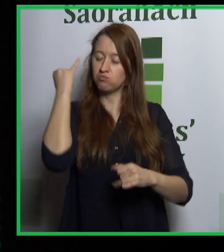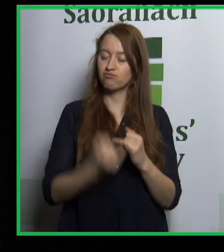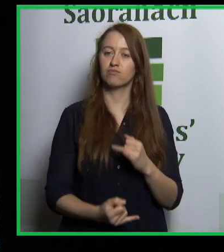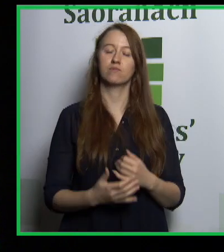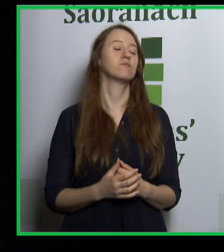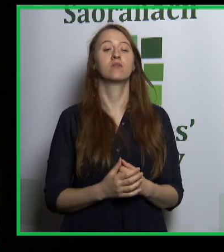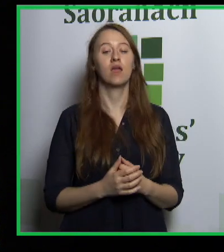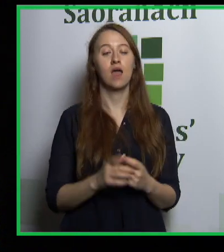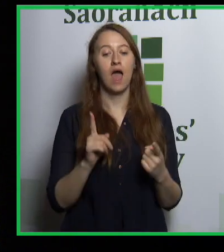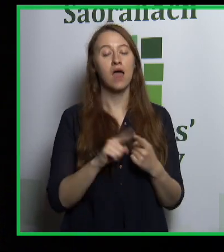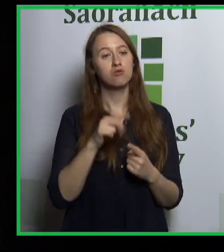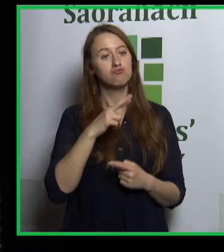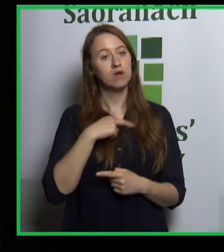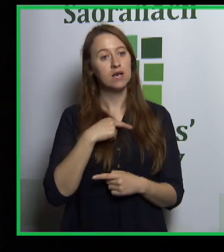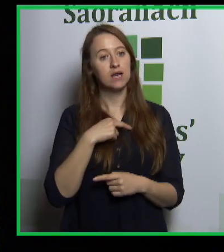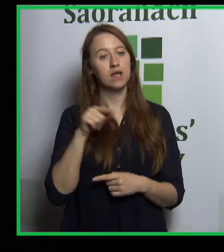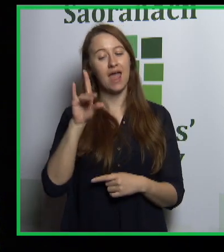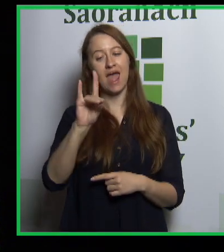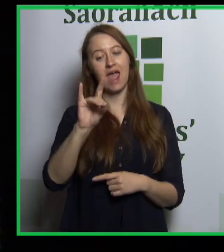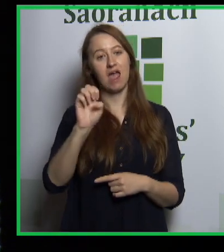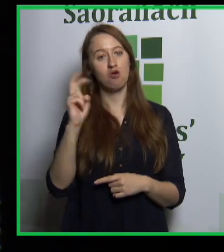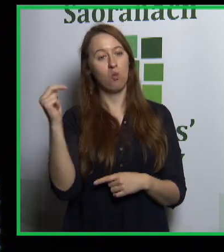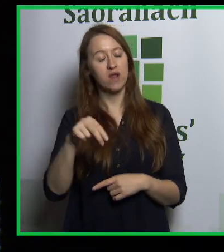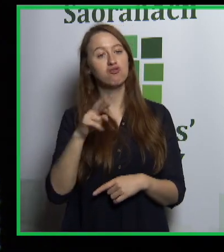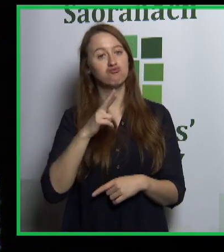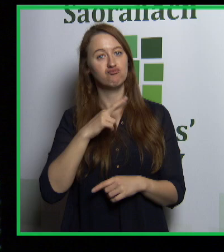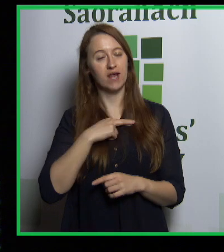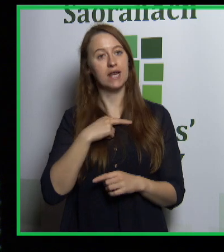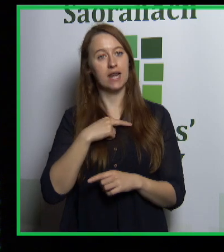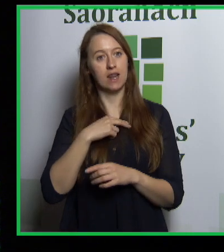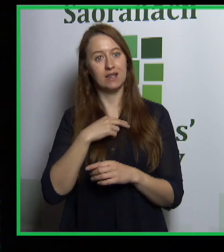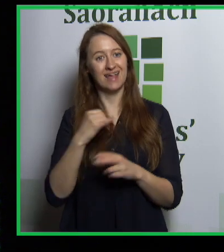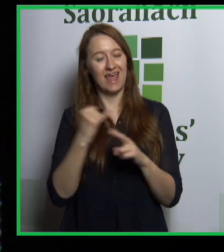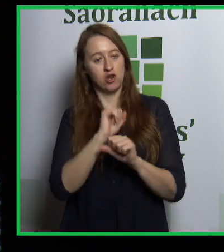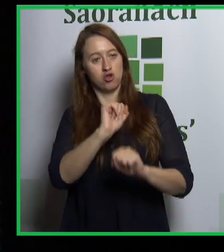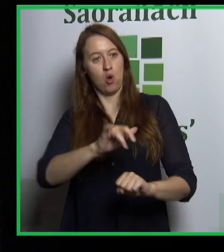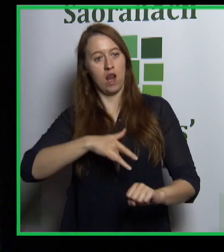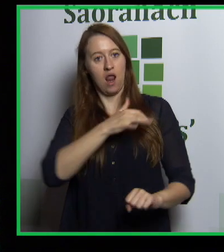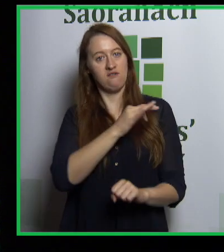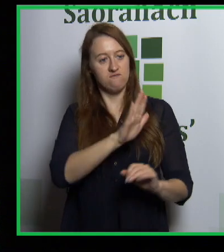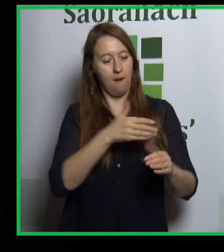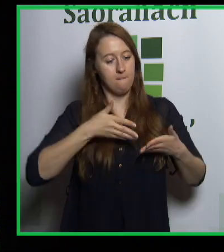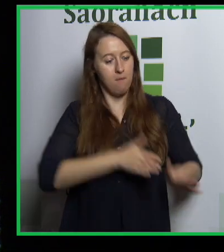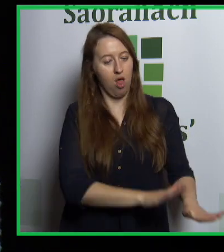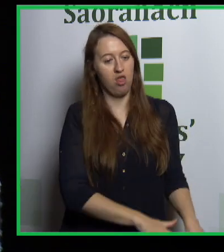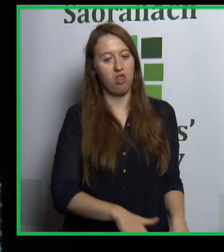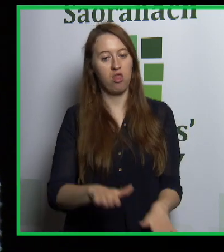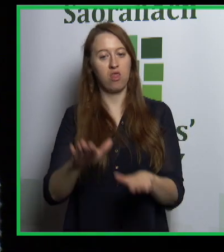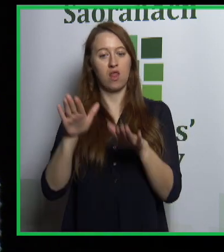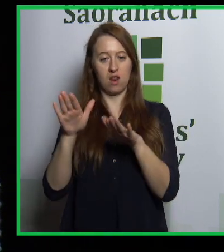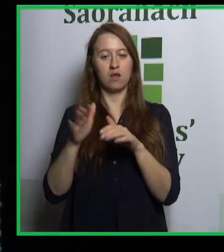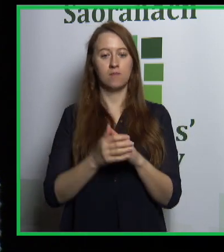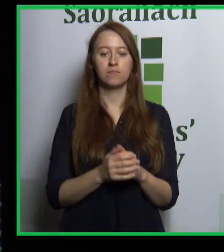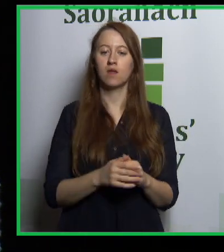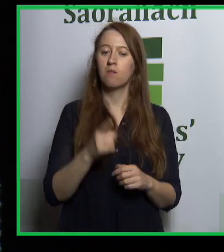defined your life in many respects, literally from birth. But, and I know that you were on methadone for a long period of time, but actually